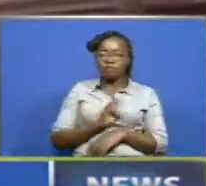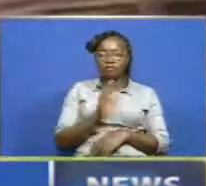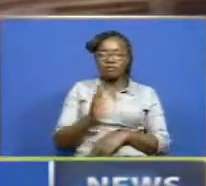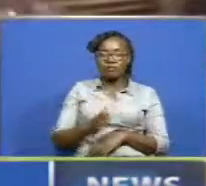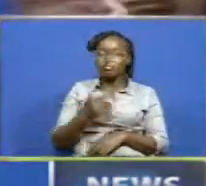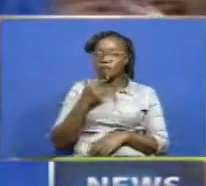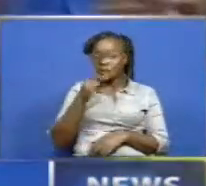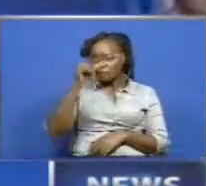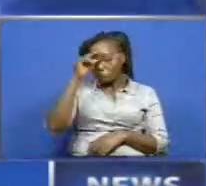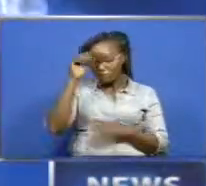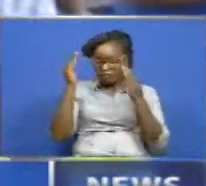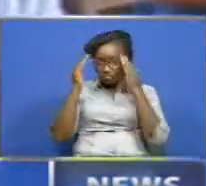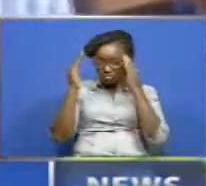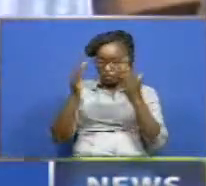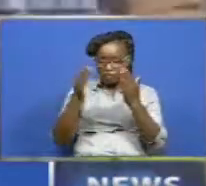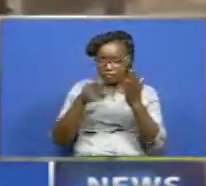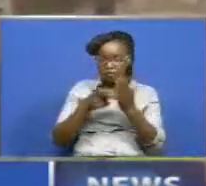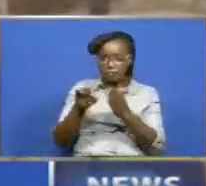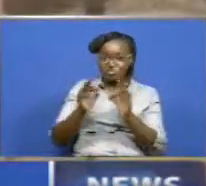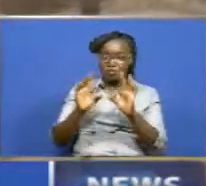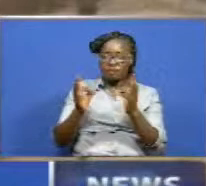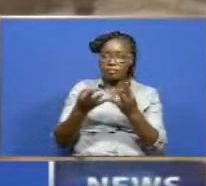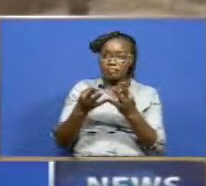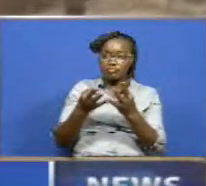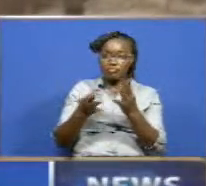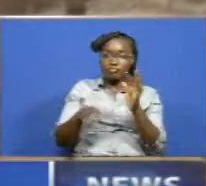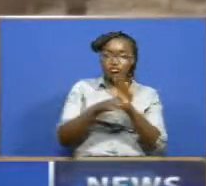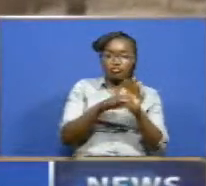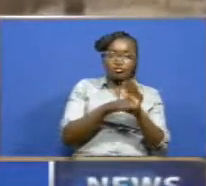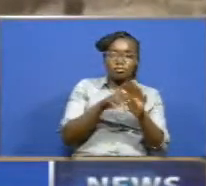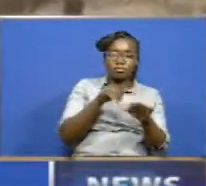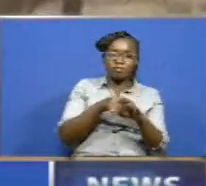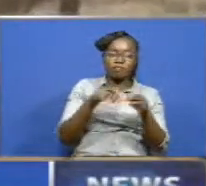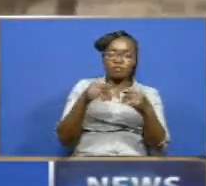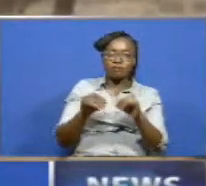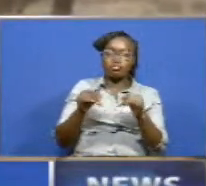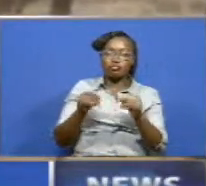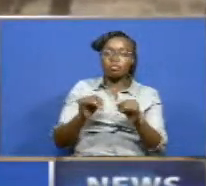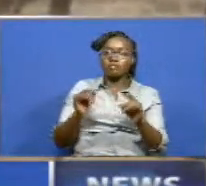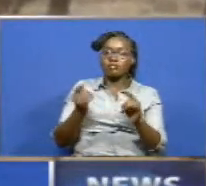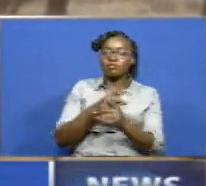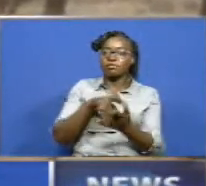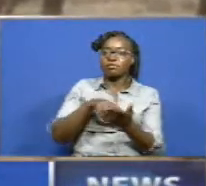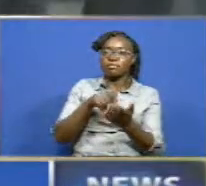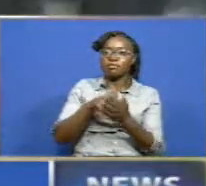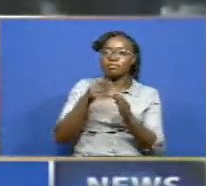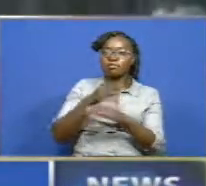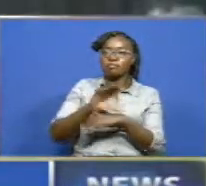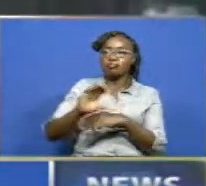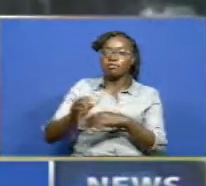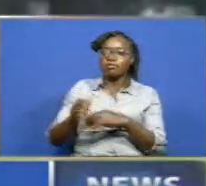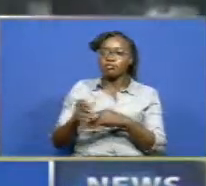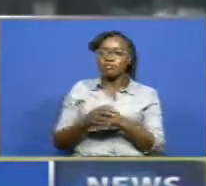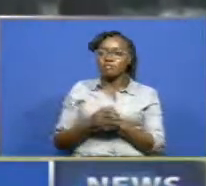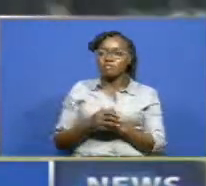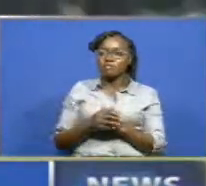reiterated the government's commitment to compensate families that were evicted during the implementation of various projects across the county.